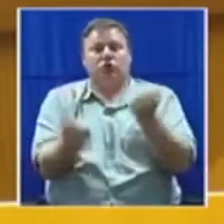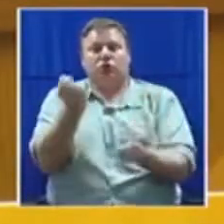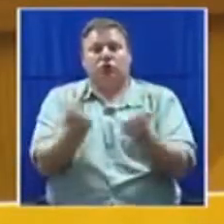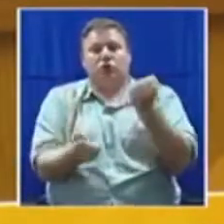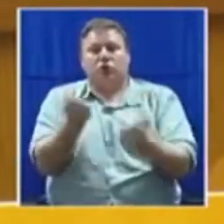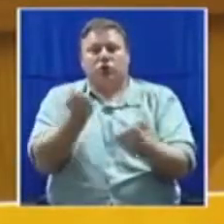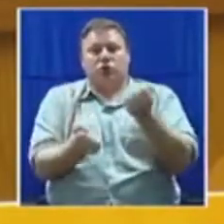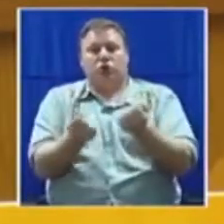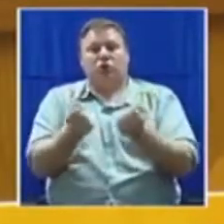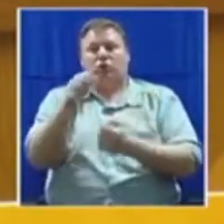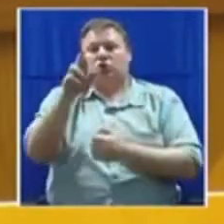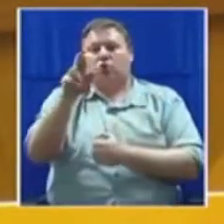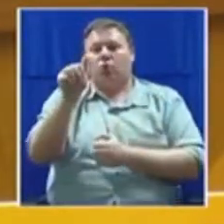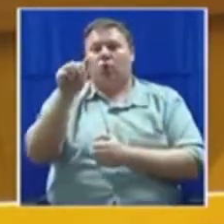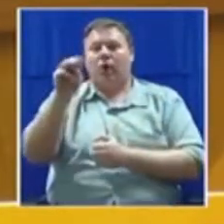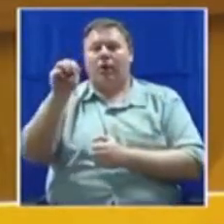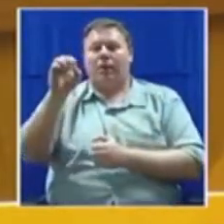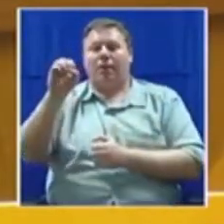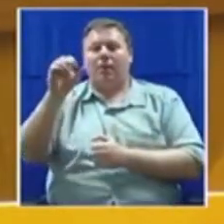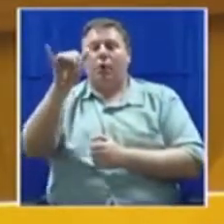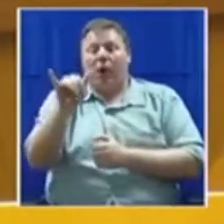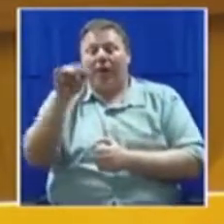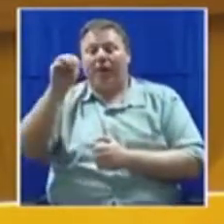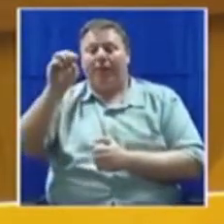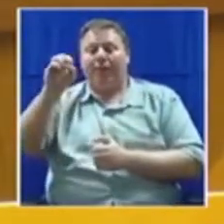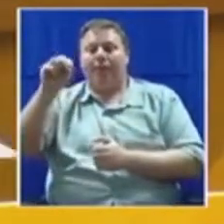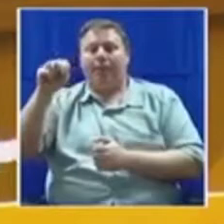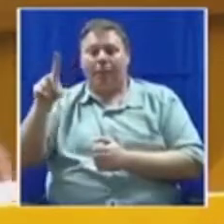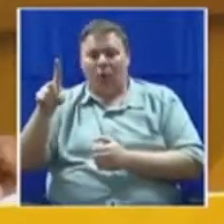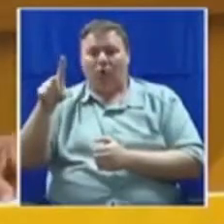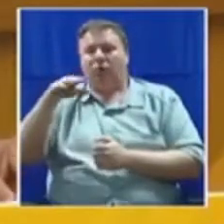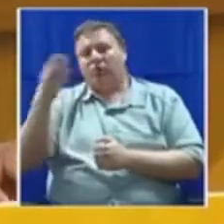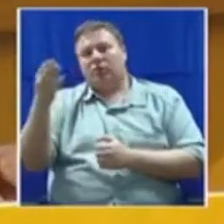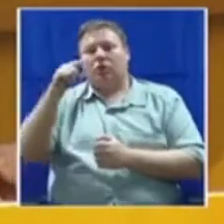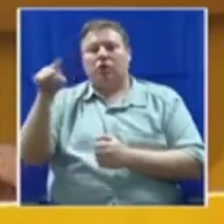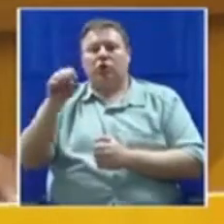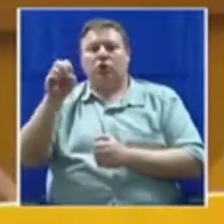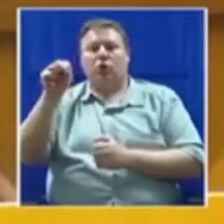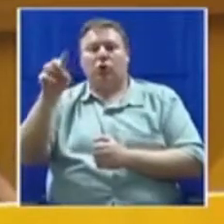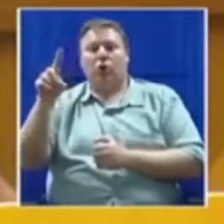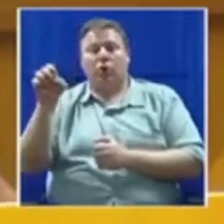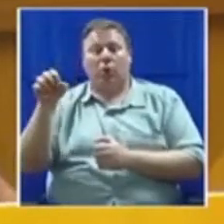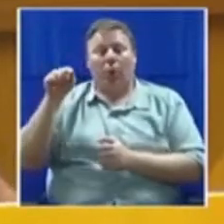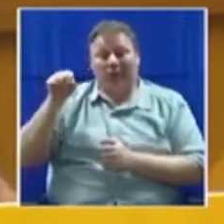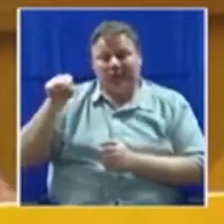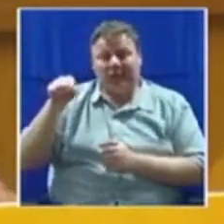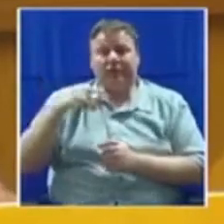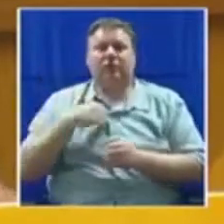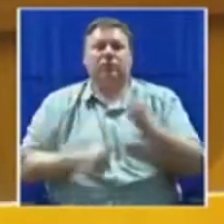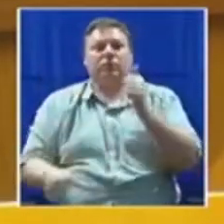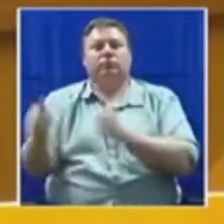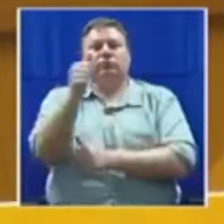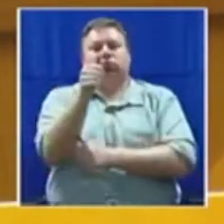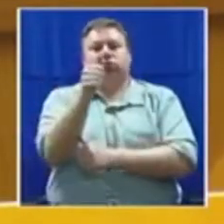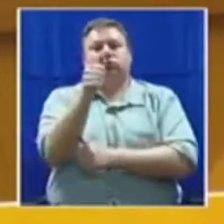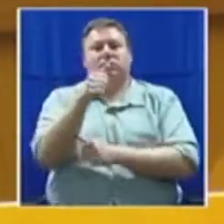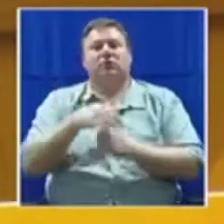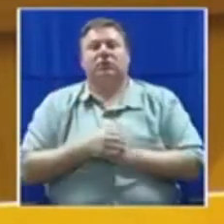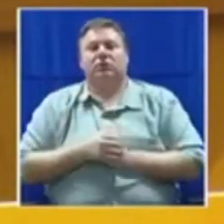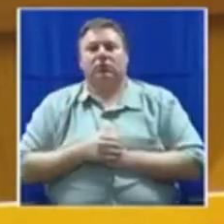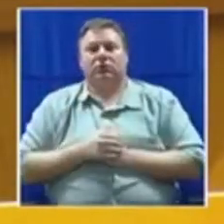was appointed as the chairperson of the commission, having been identified by the Chief